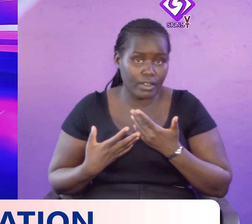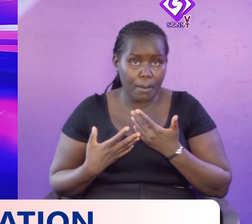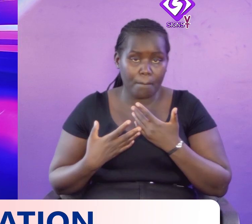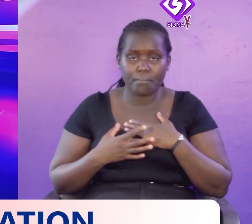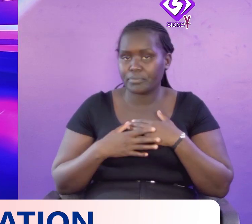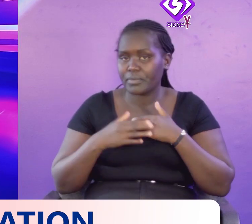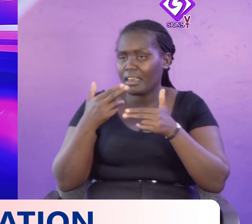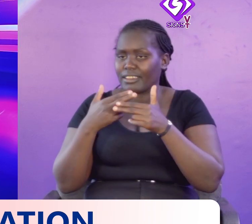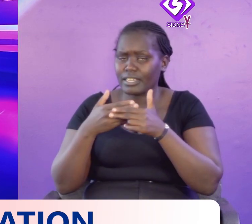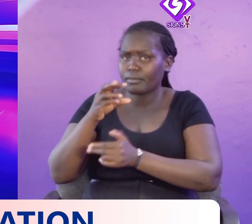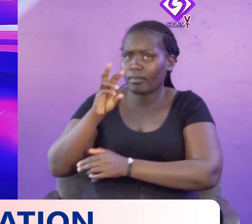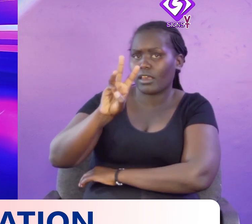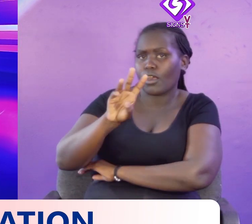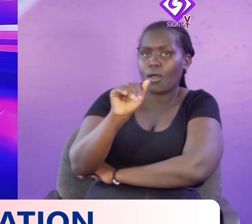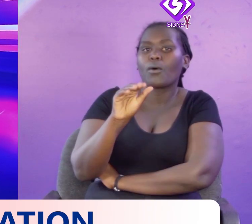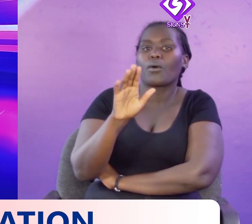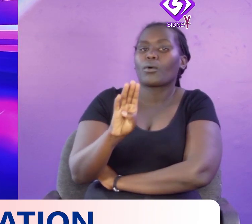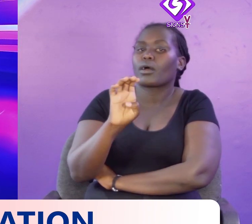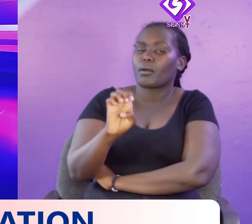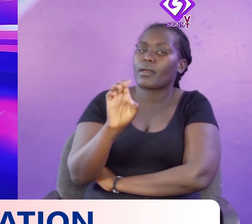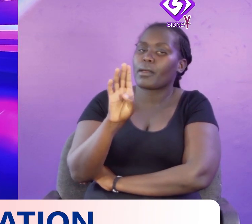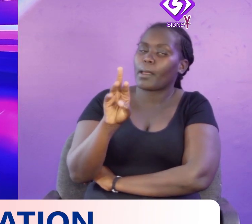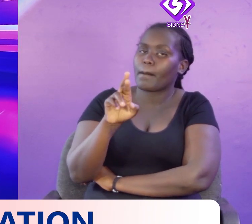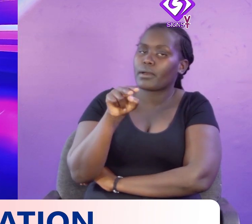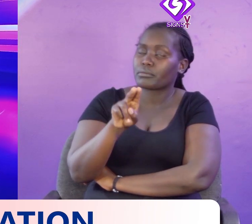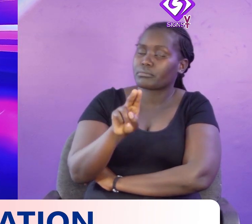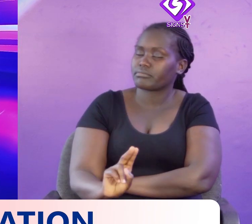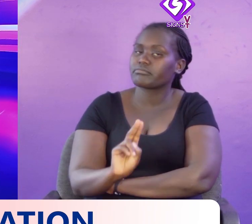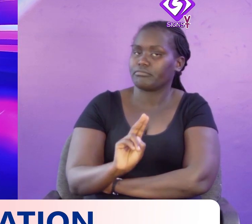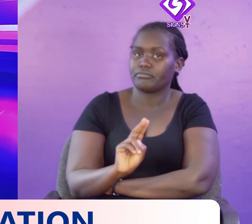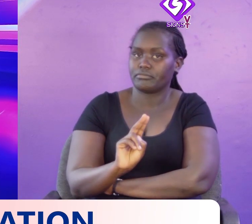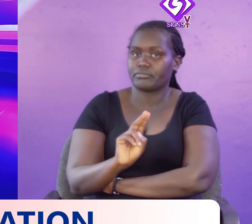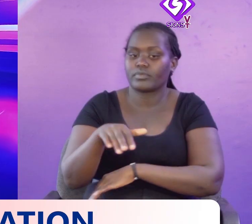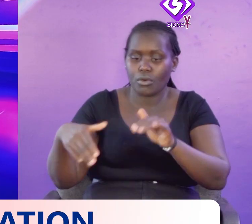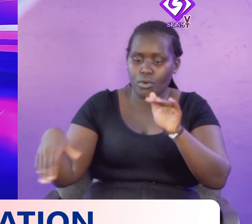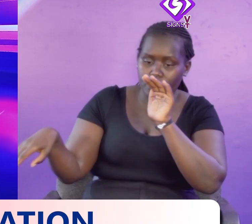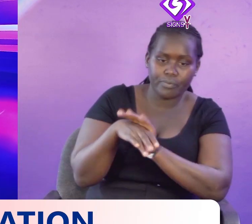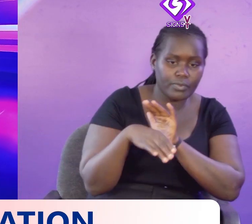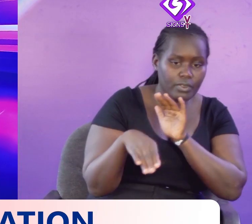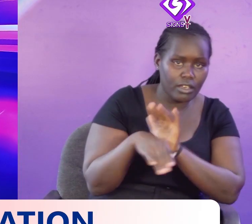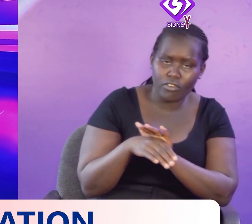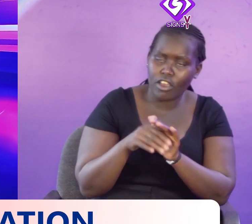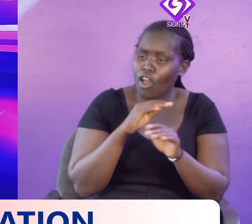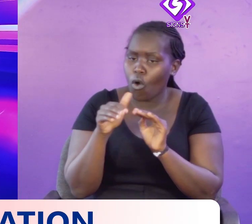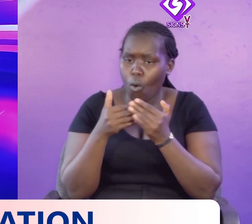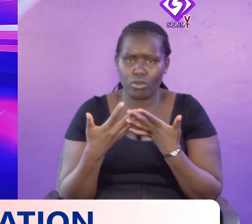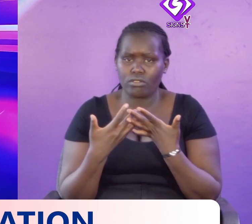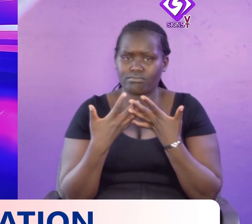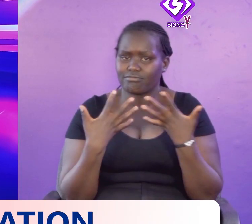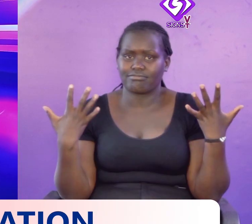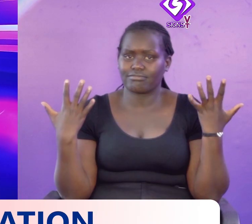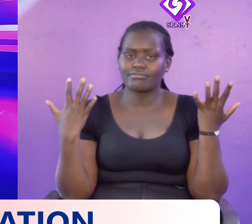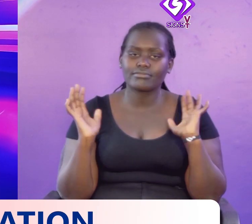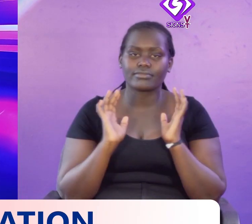wabeberu. You can even say mapepo. Yes. Wakafukuza mapepo yale wakoloni, you